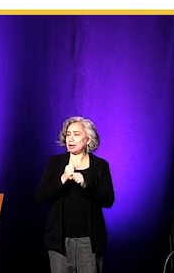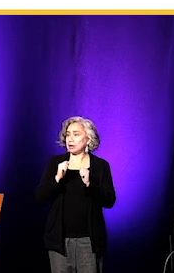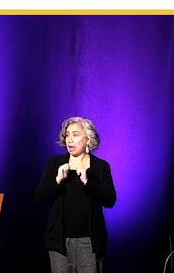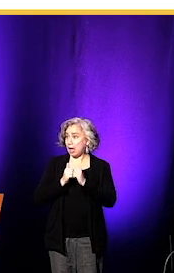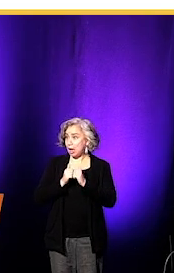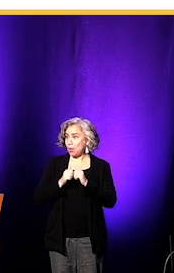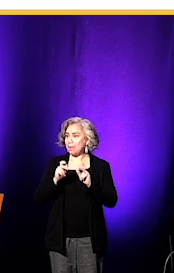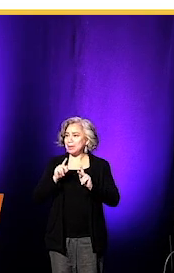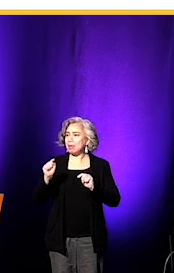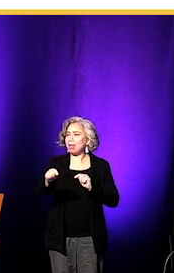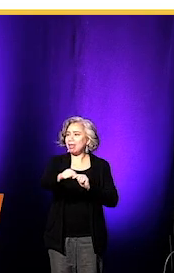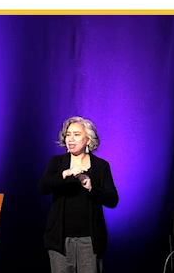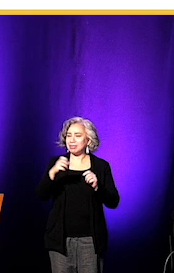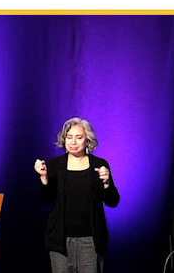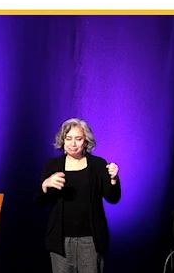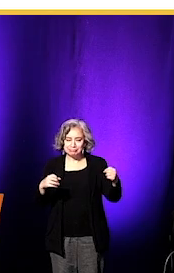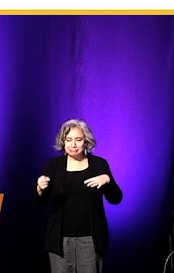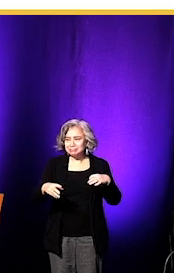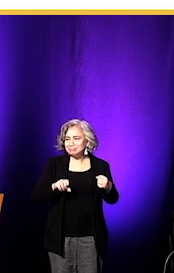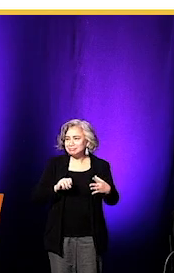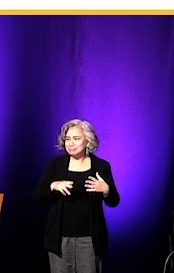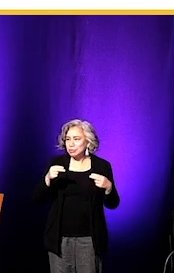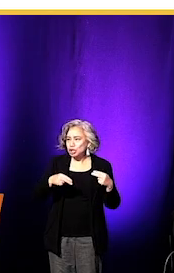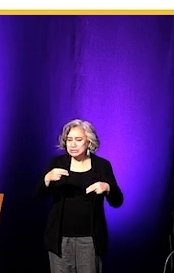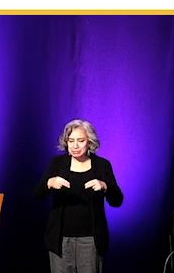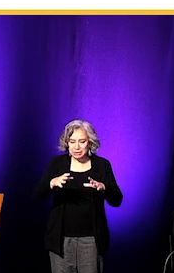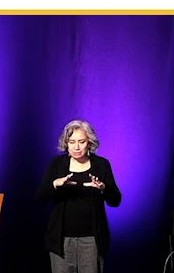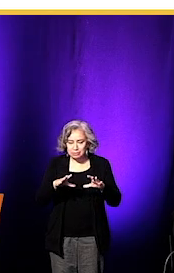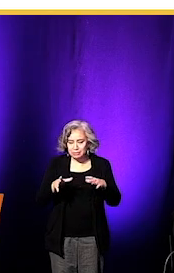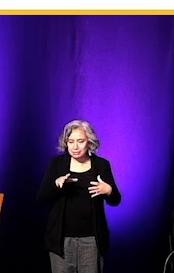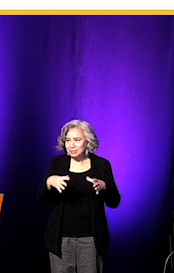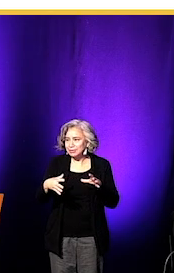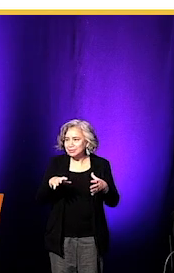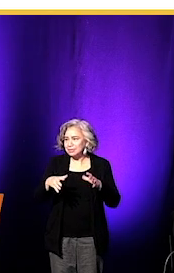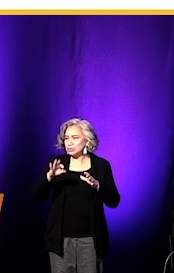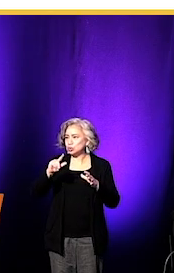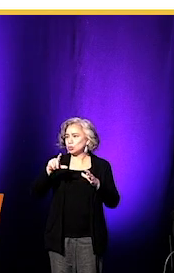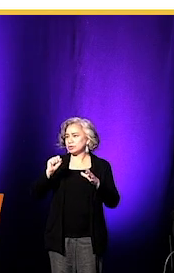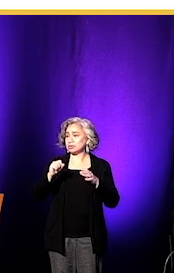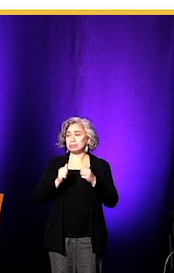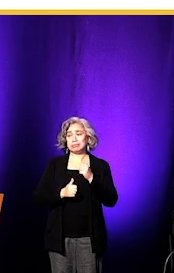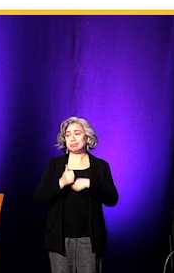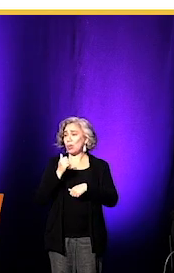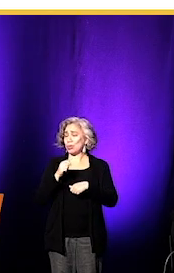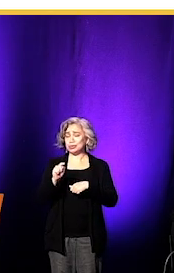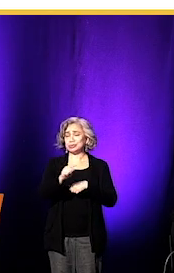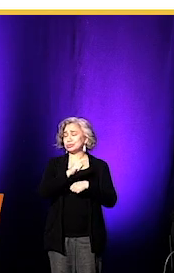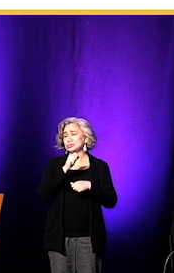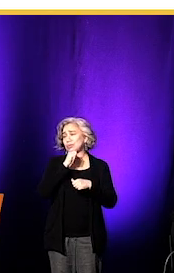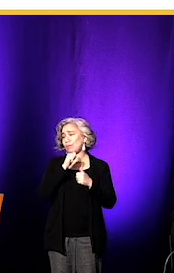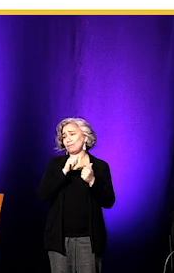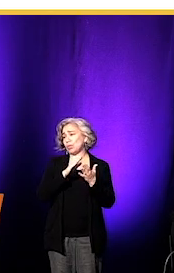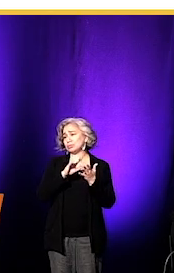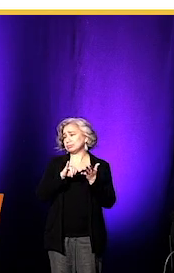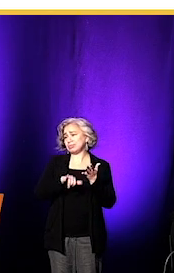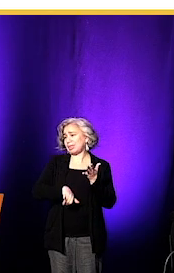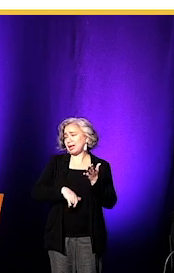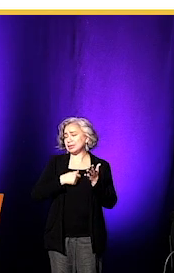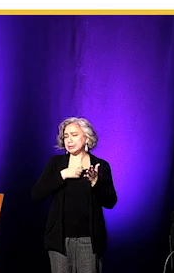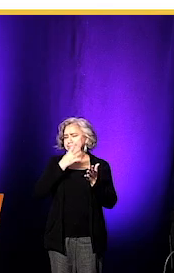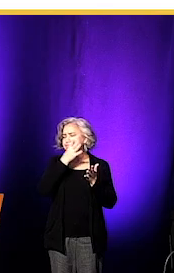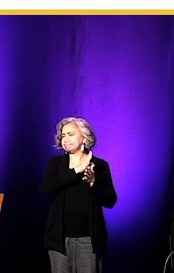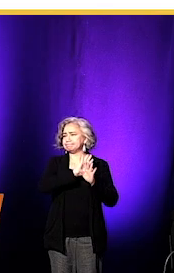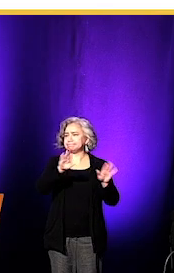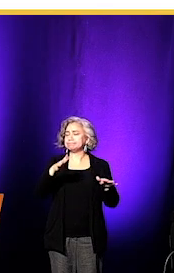participants and tools. Most analyses, however, do not address this point and focus on levels or discrete